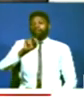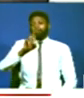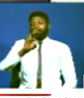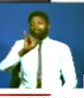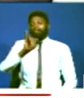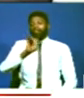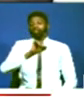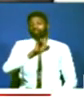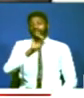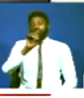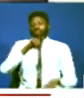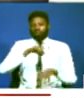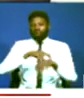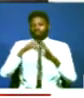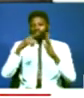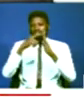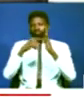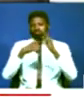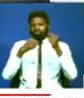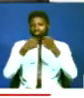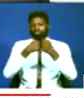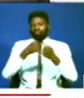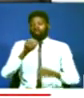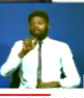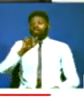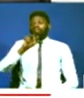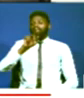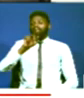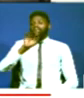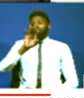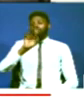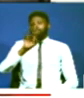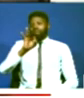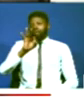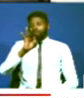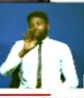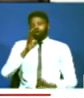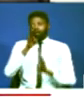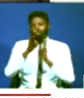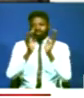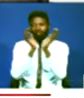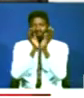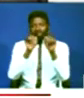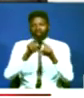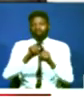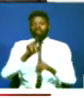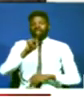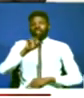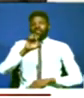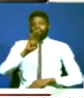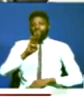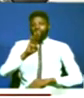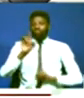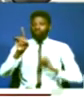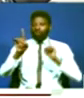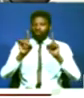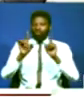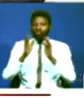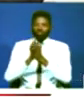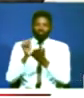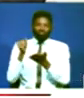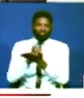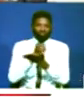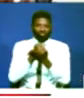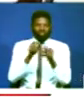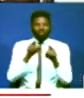Kenya Federation Premier League match played at Kasarani Stadium. Meanwhile, KCB was held to a 1-1 draw by Posta Rangers at Kasarani